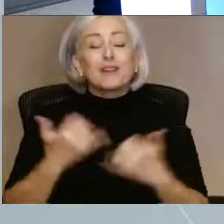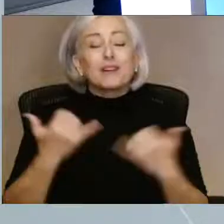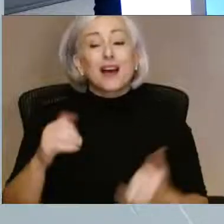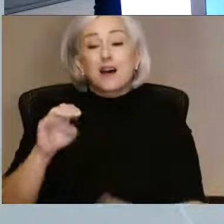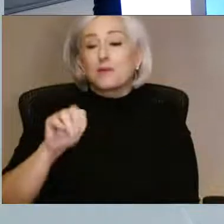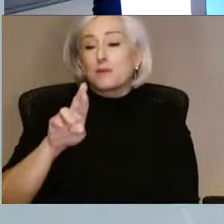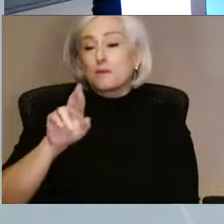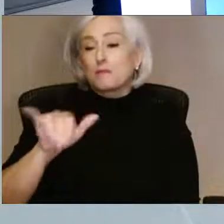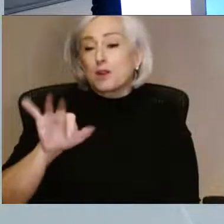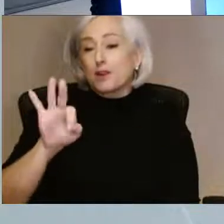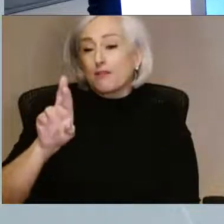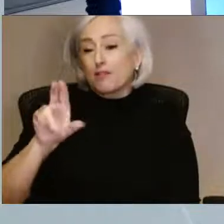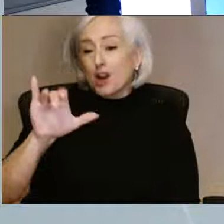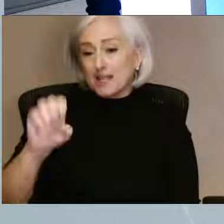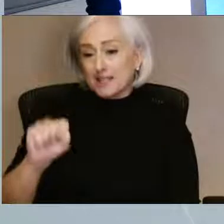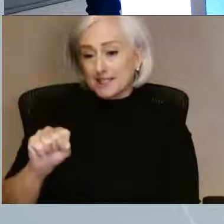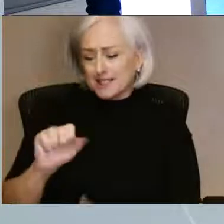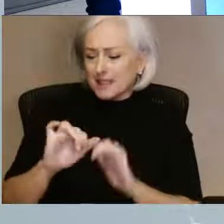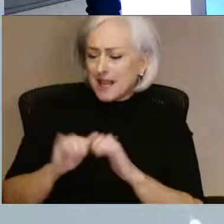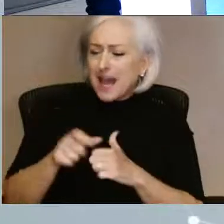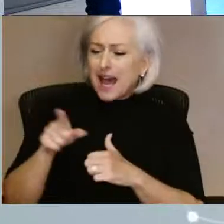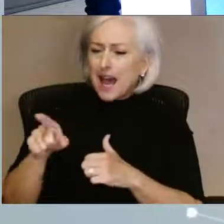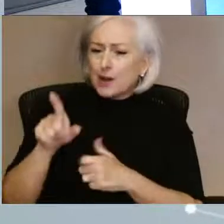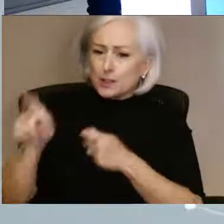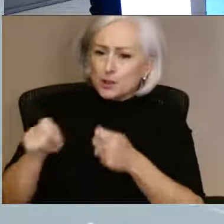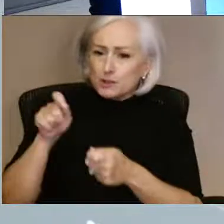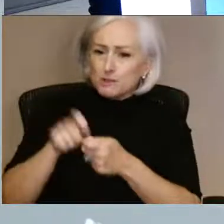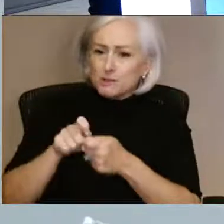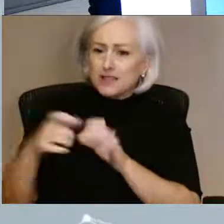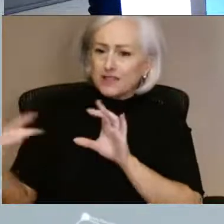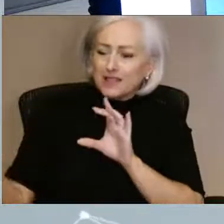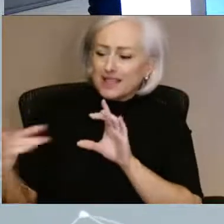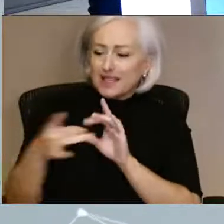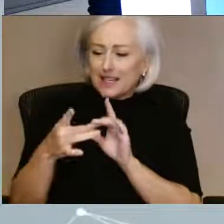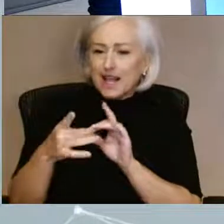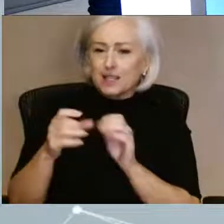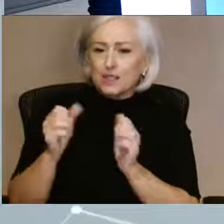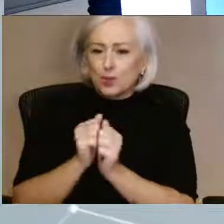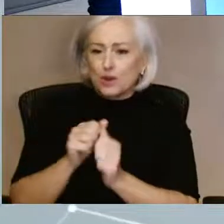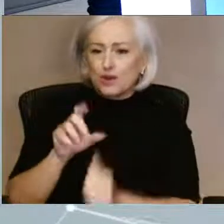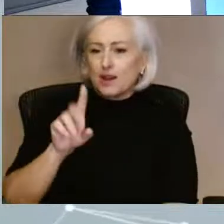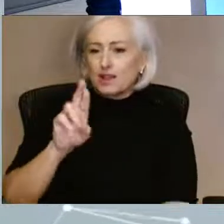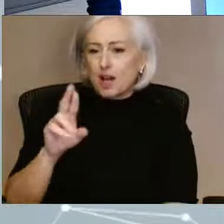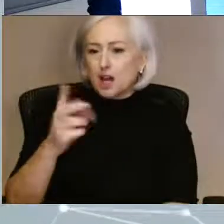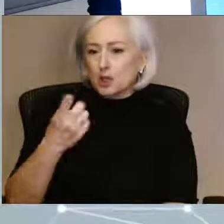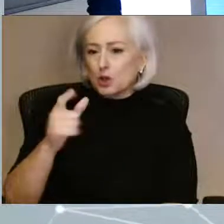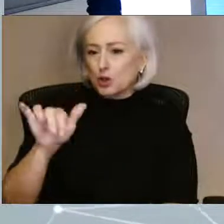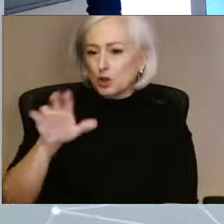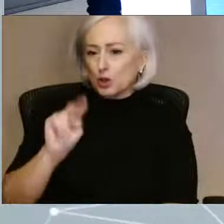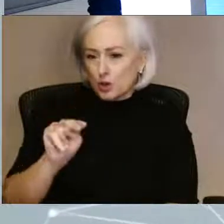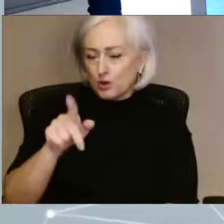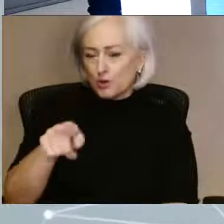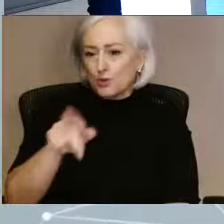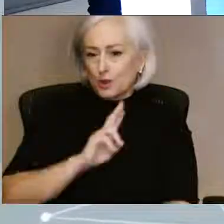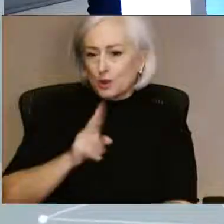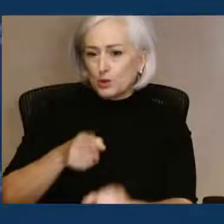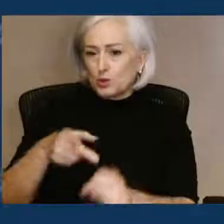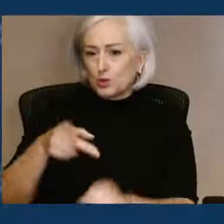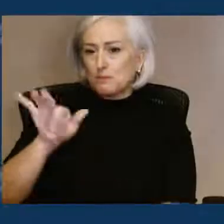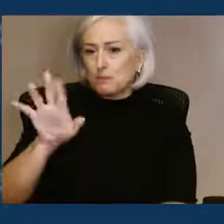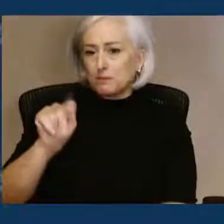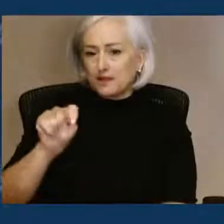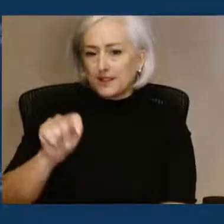you specifically get connected with Dr. Gerton after you came on to PIVOT?